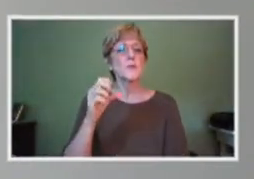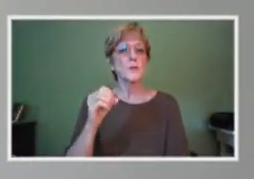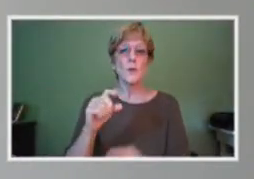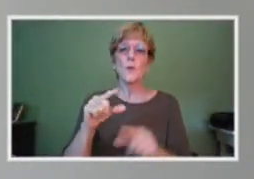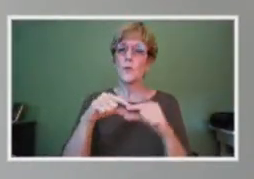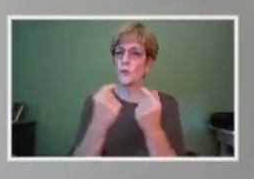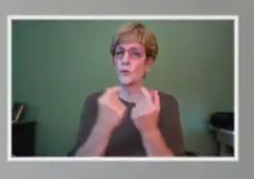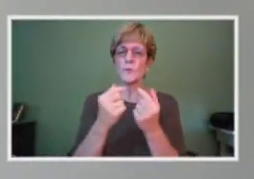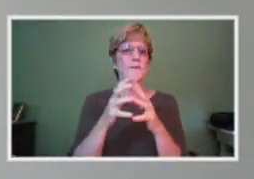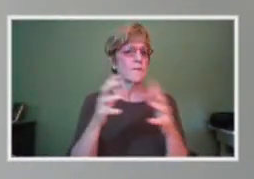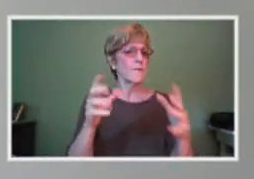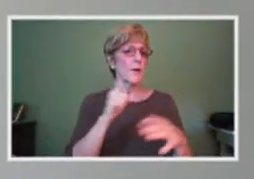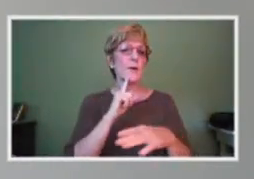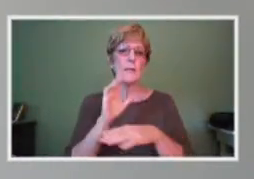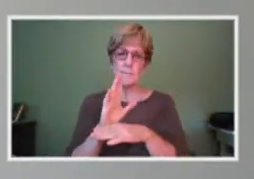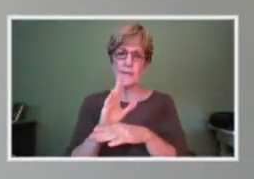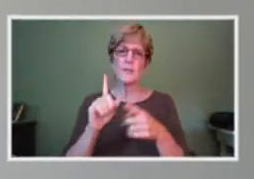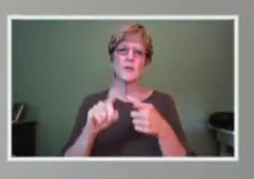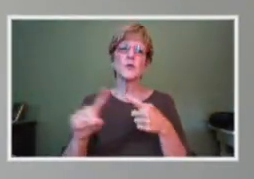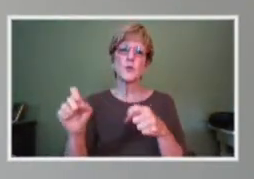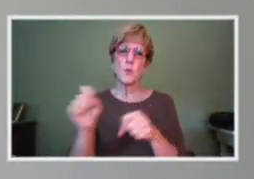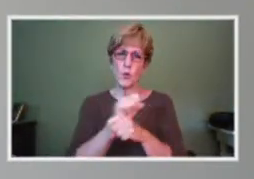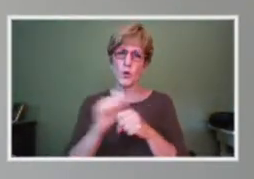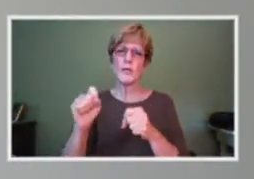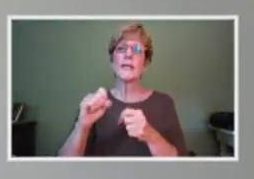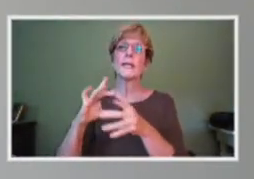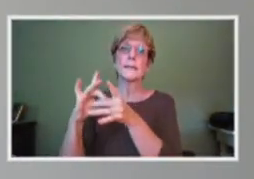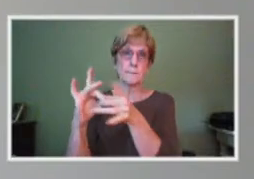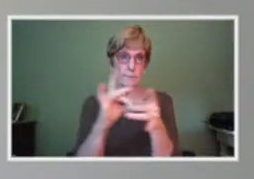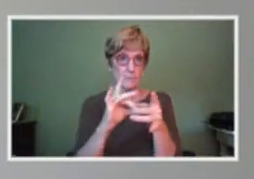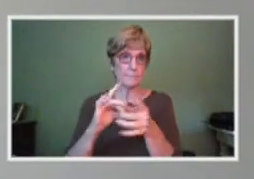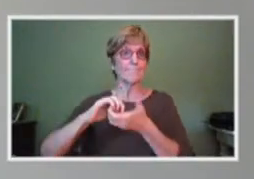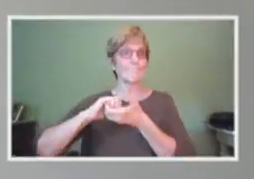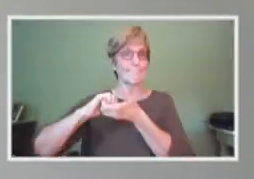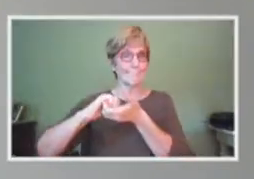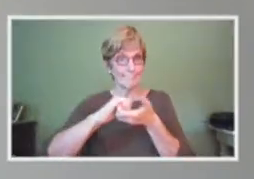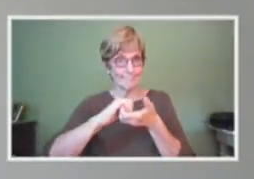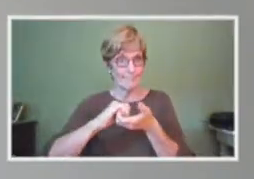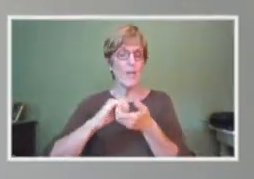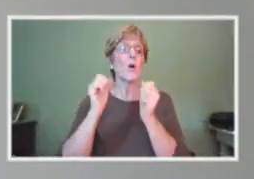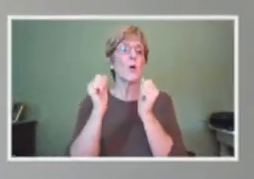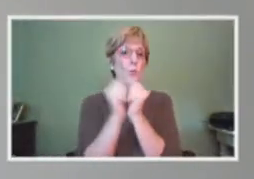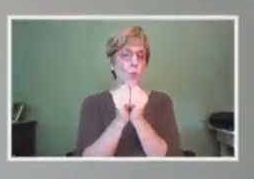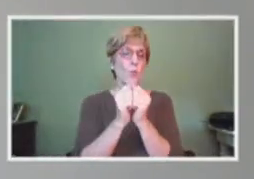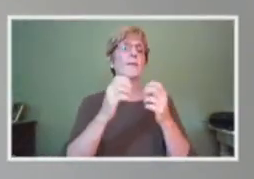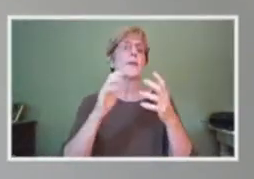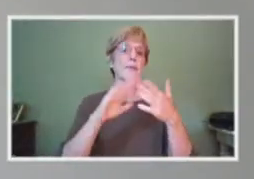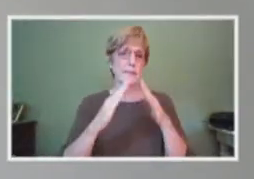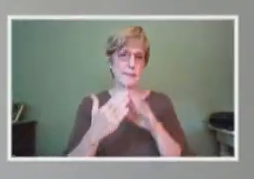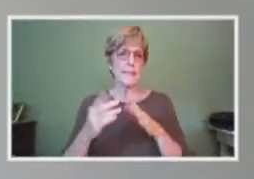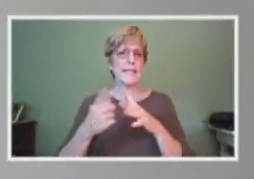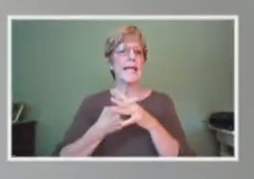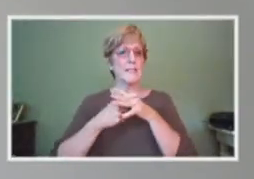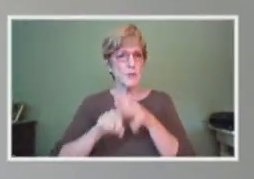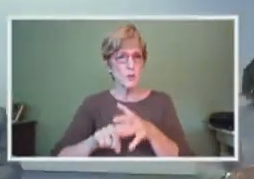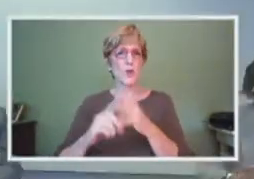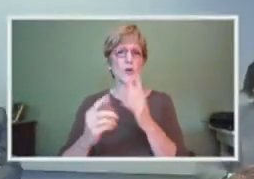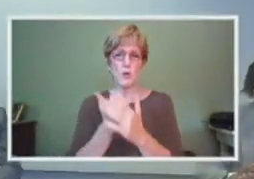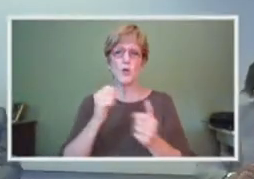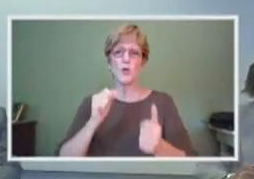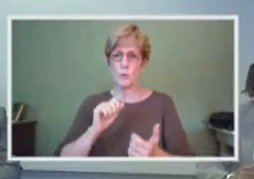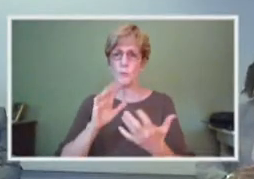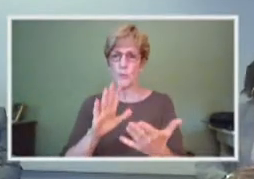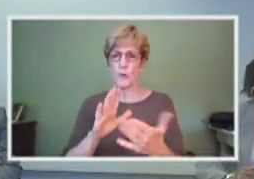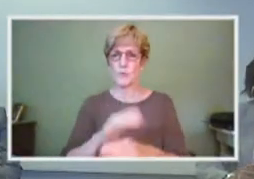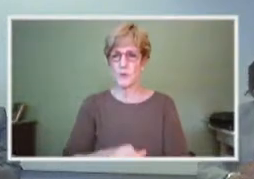much committed to working in tandem with the city and pioneering new approaches to solutions. Thank